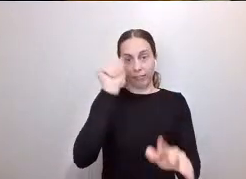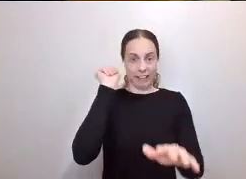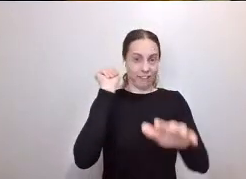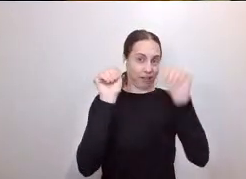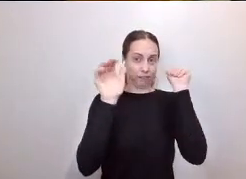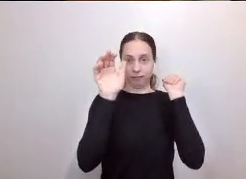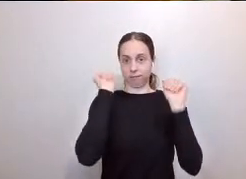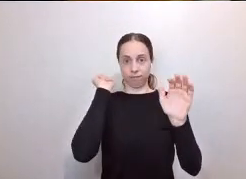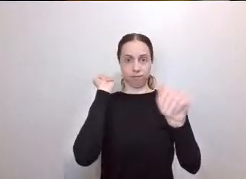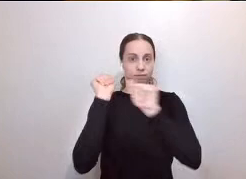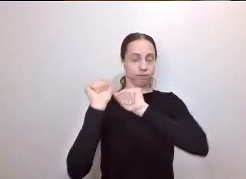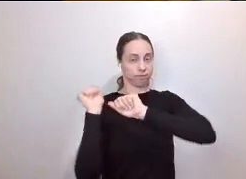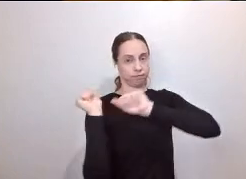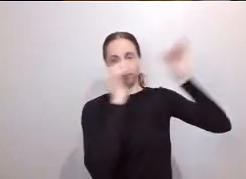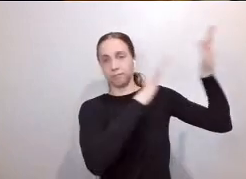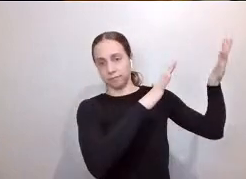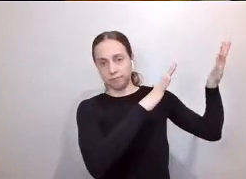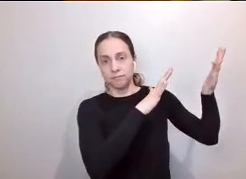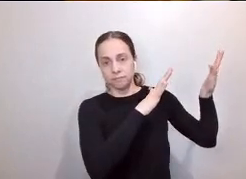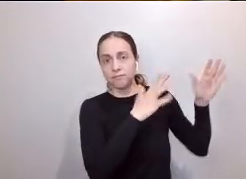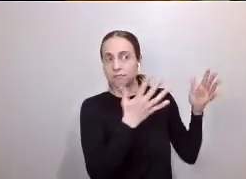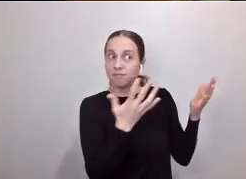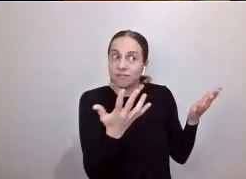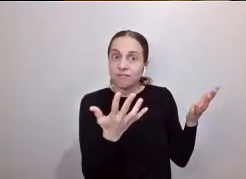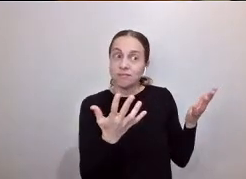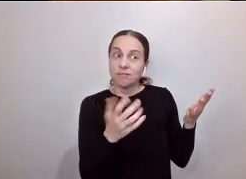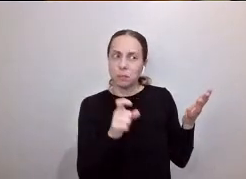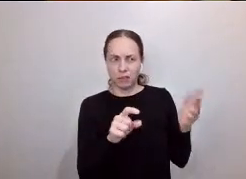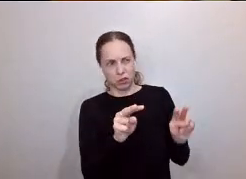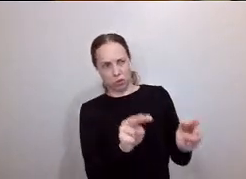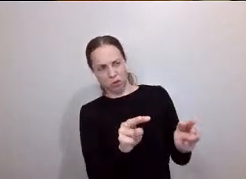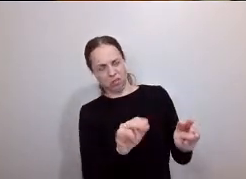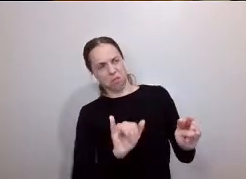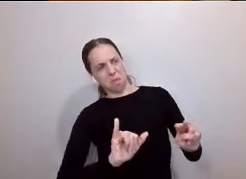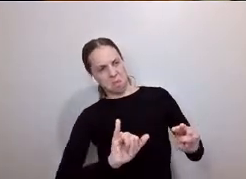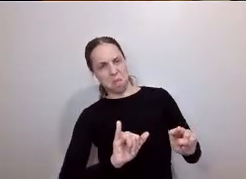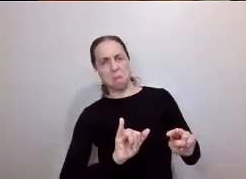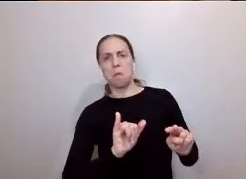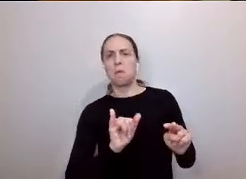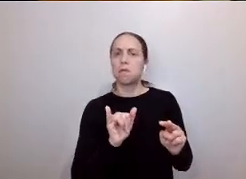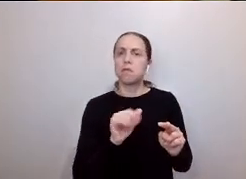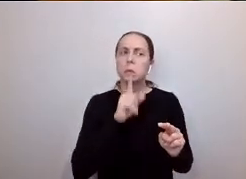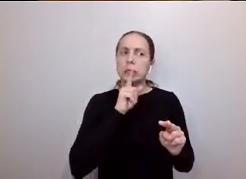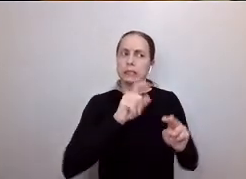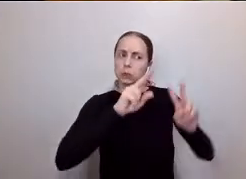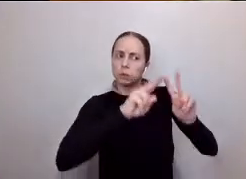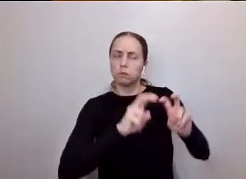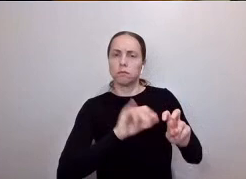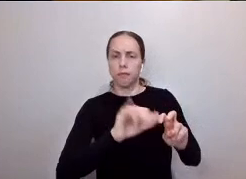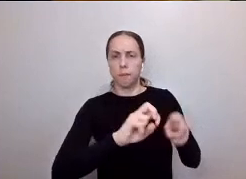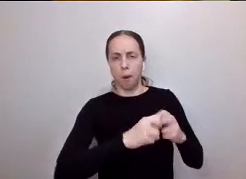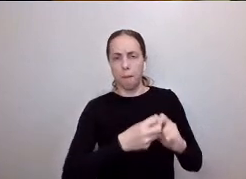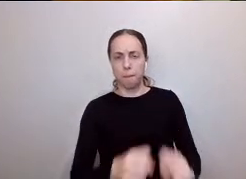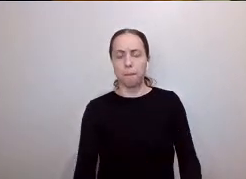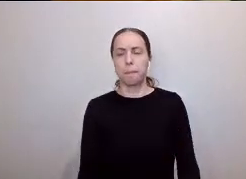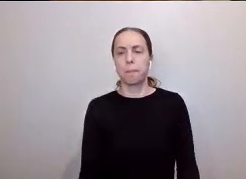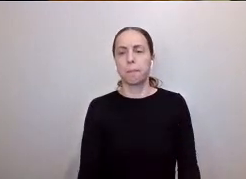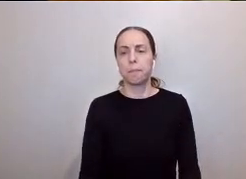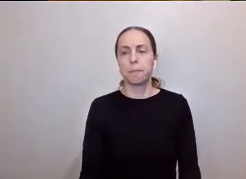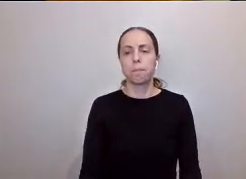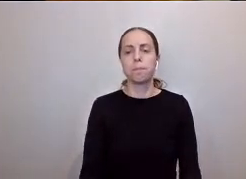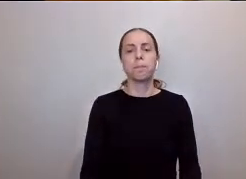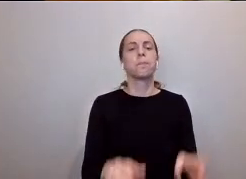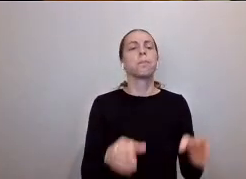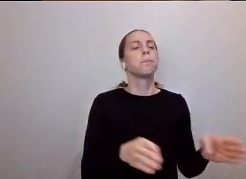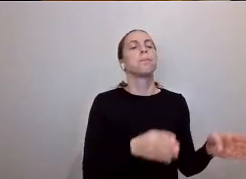be responsive to that problem and realistic about that problem. I also just want to address the notion of flexibility that